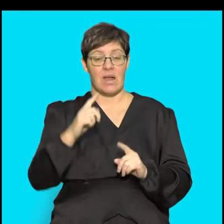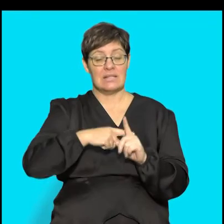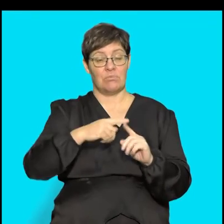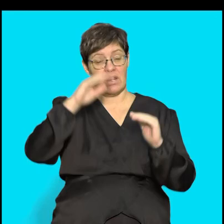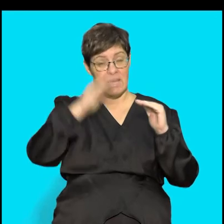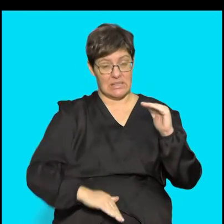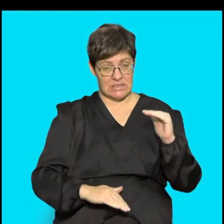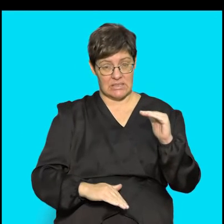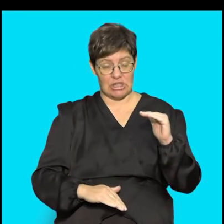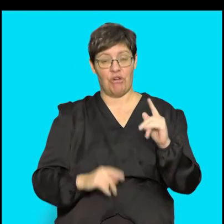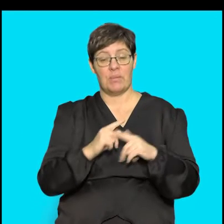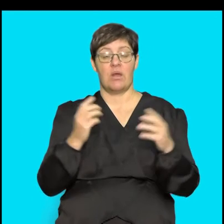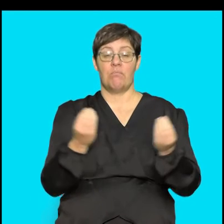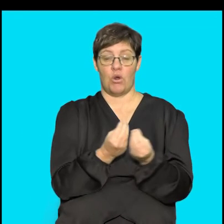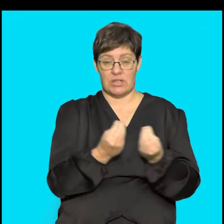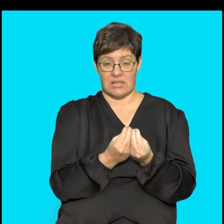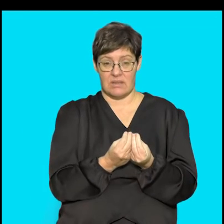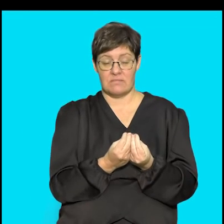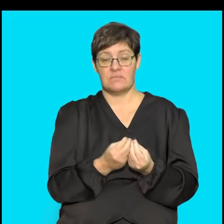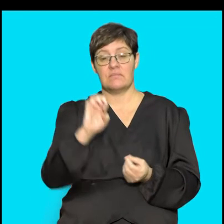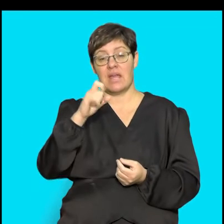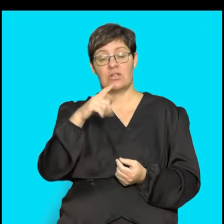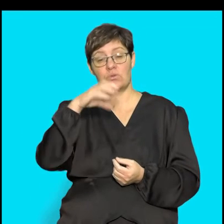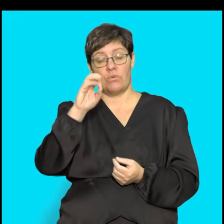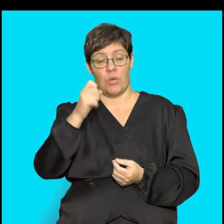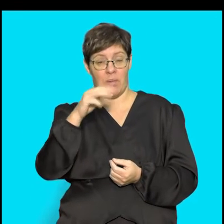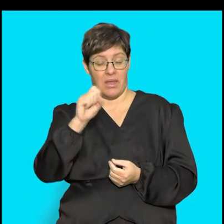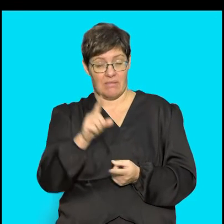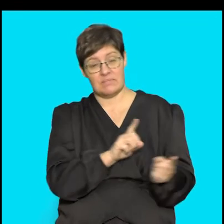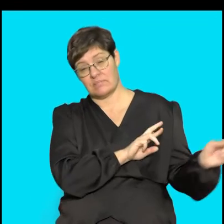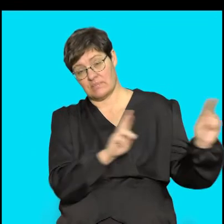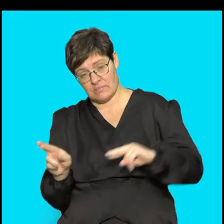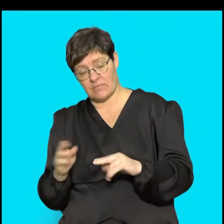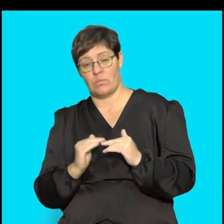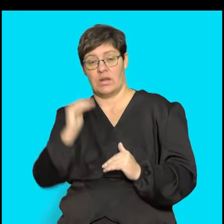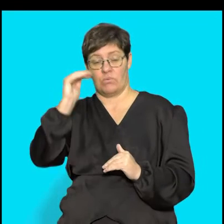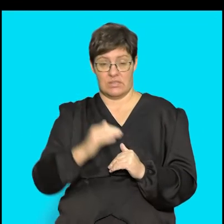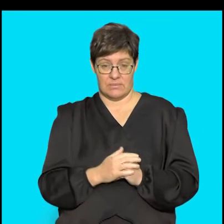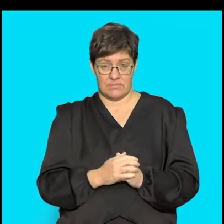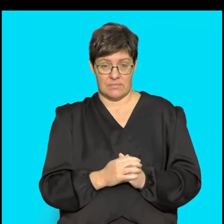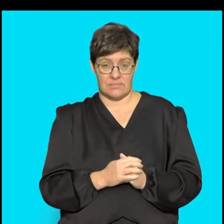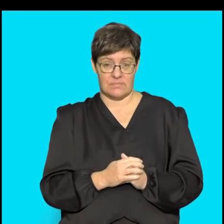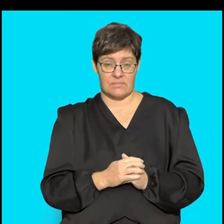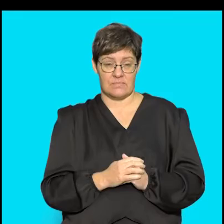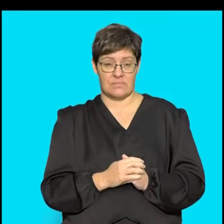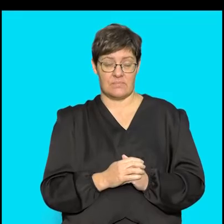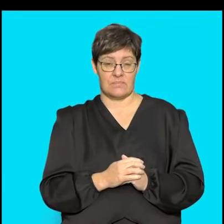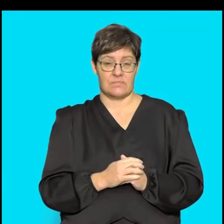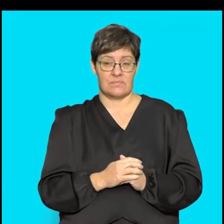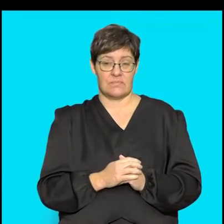Decrease in temperature, the concentration of your products of your exothermic reaction will increase.